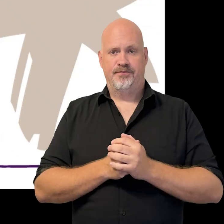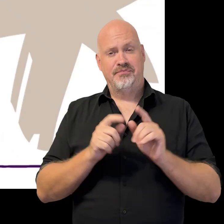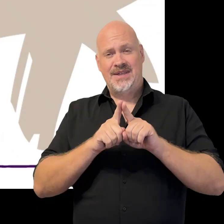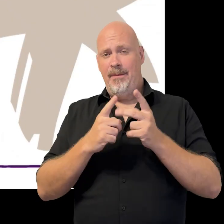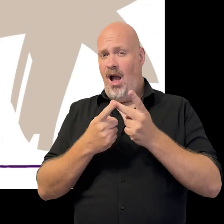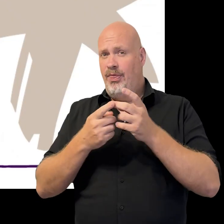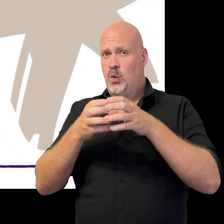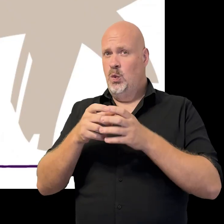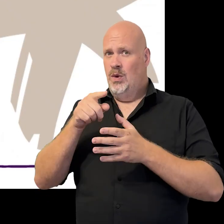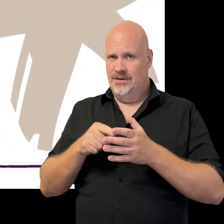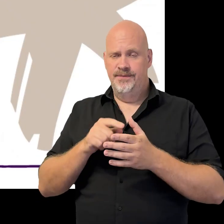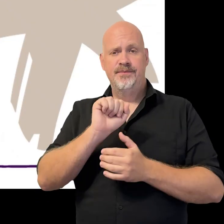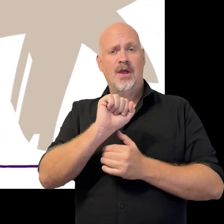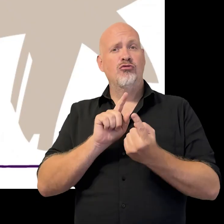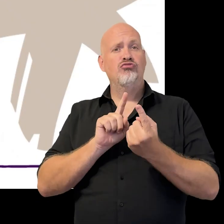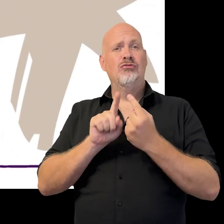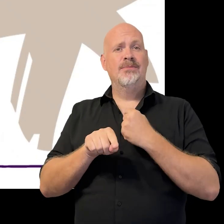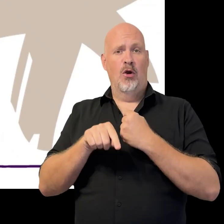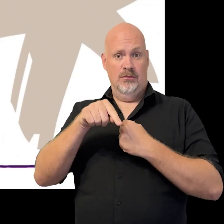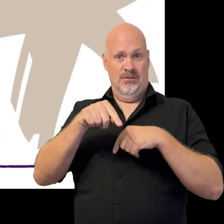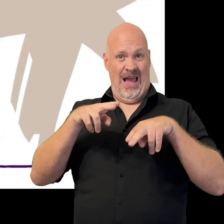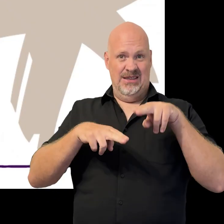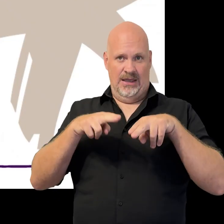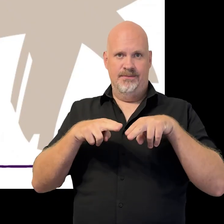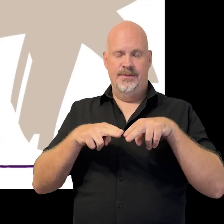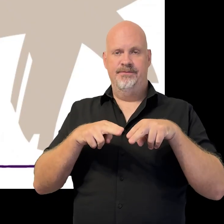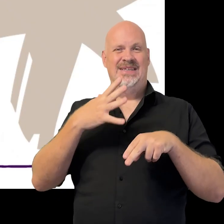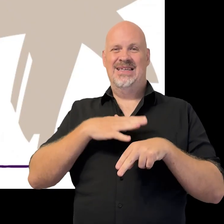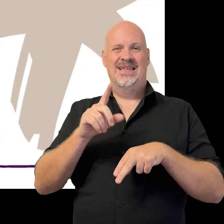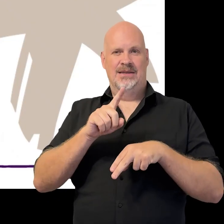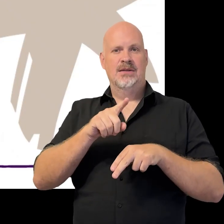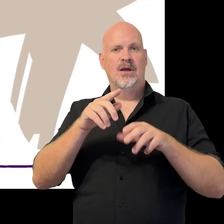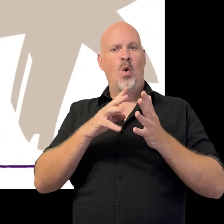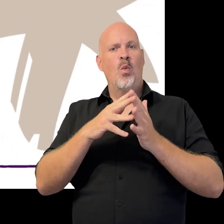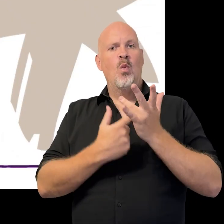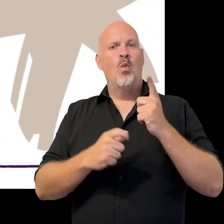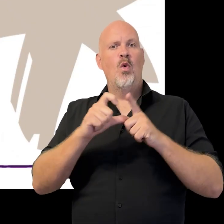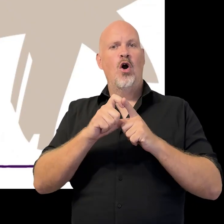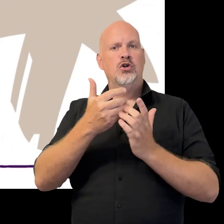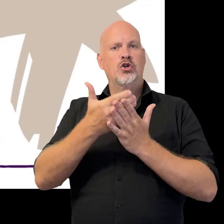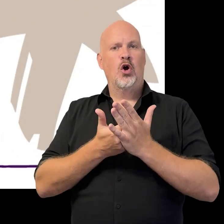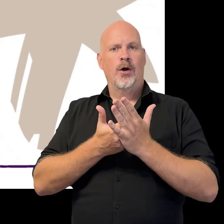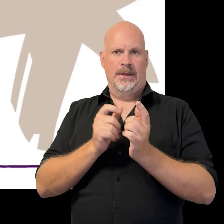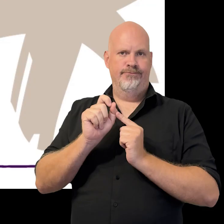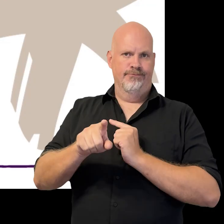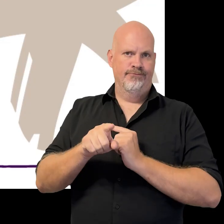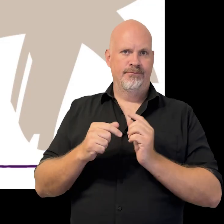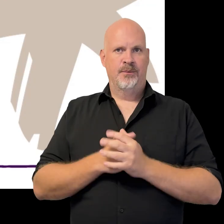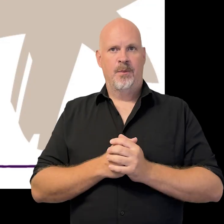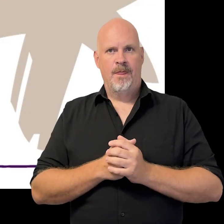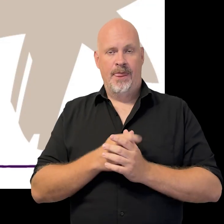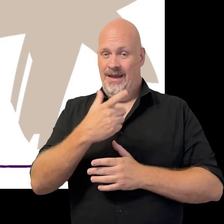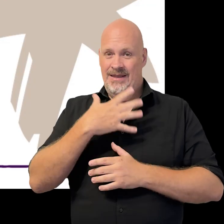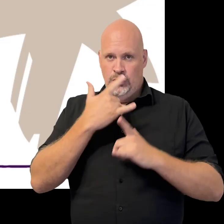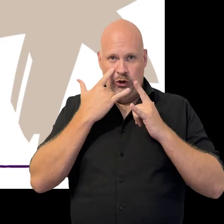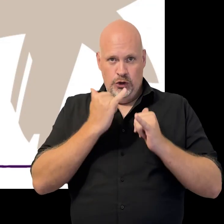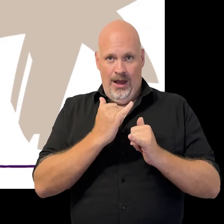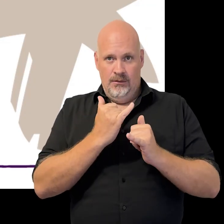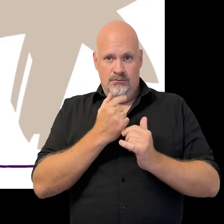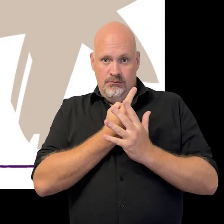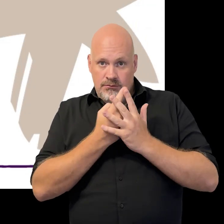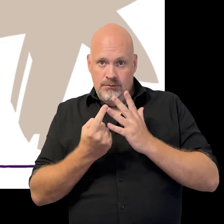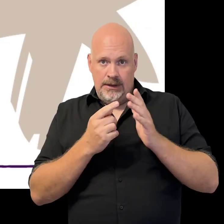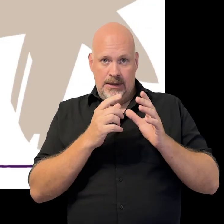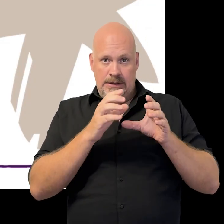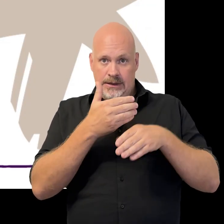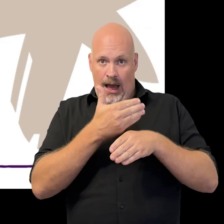those decisions, it's important then that they're not based on what might be outdated viewpoints or